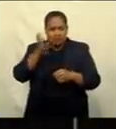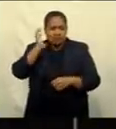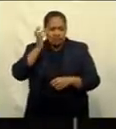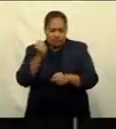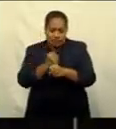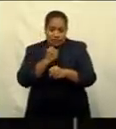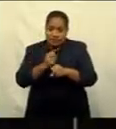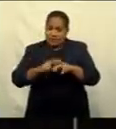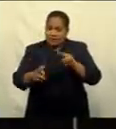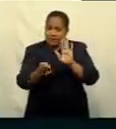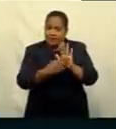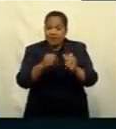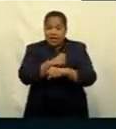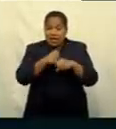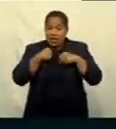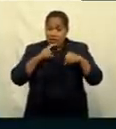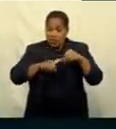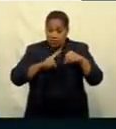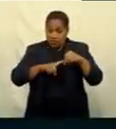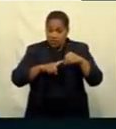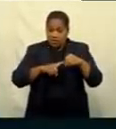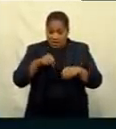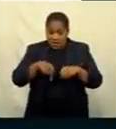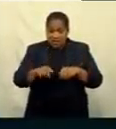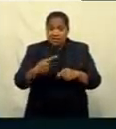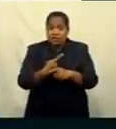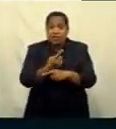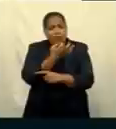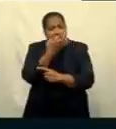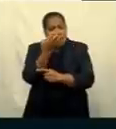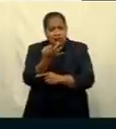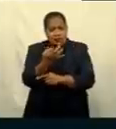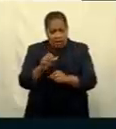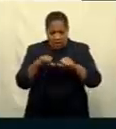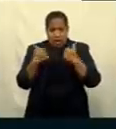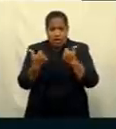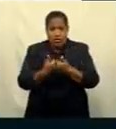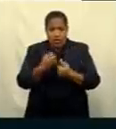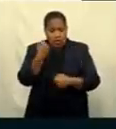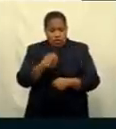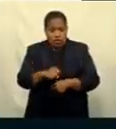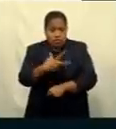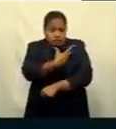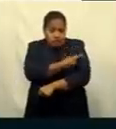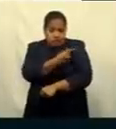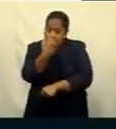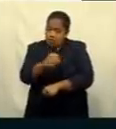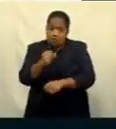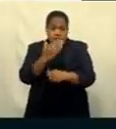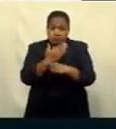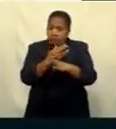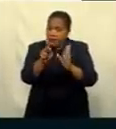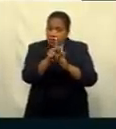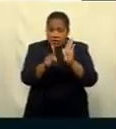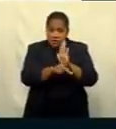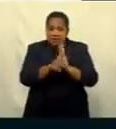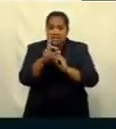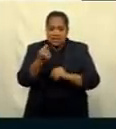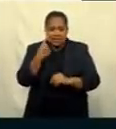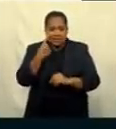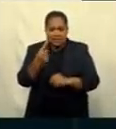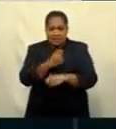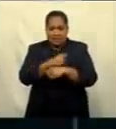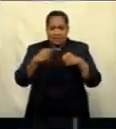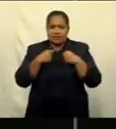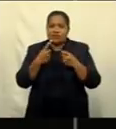FM. And to our poll question. This week we are asking, do you agree with the no jab, no job policy? Visit our website to take